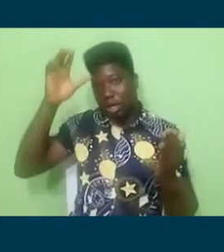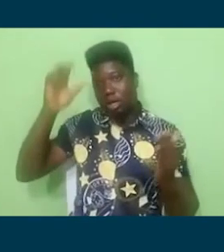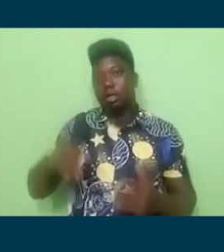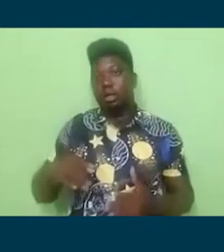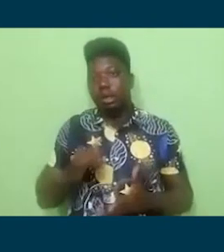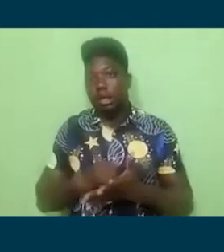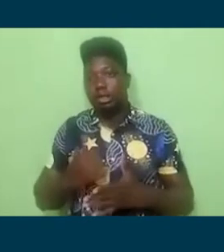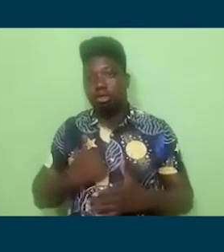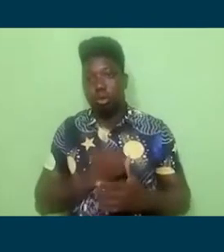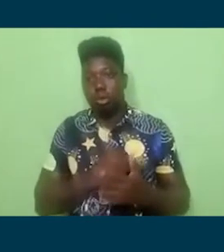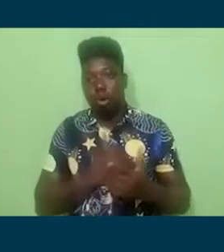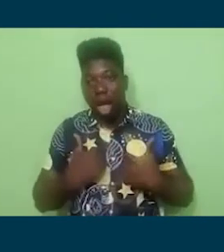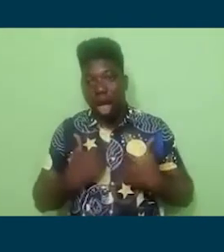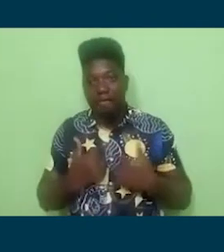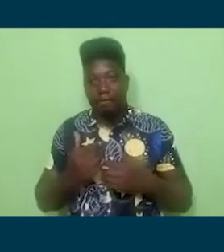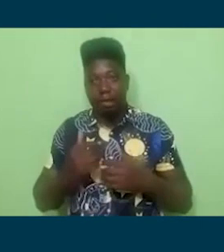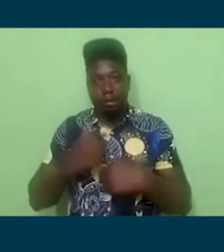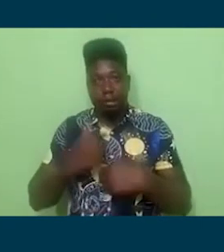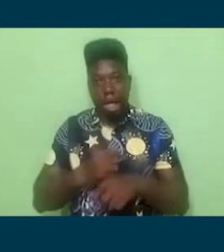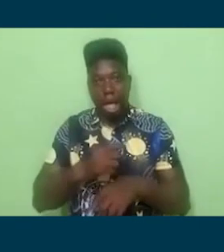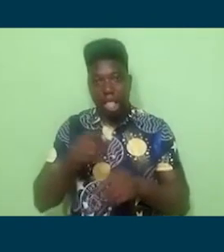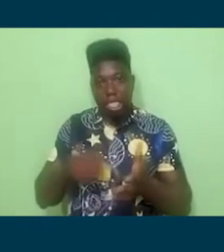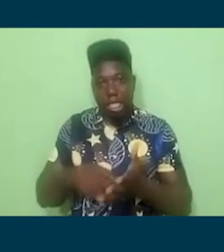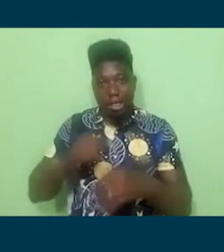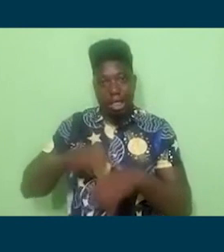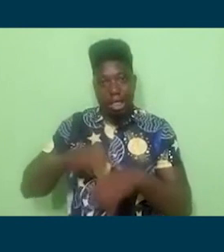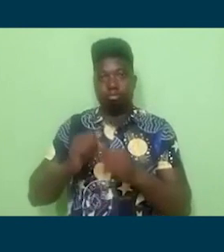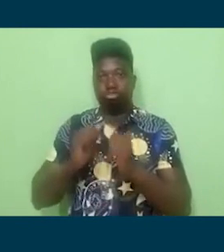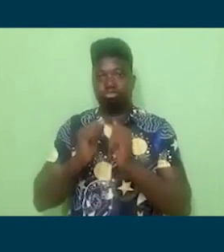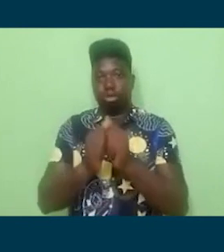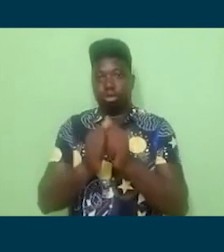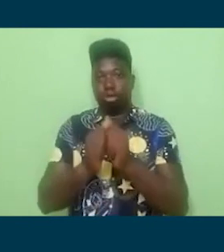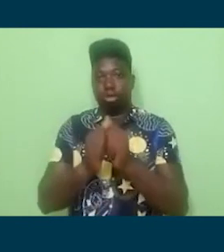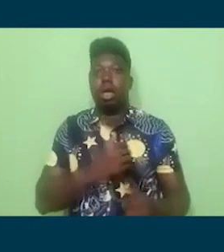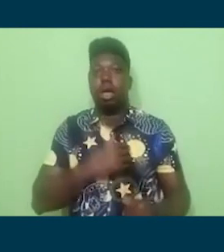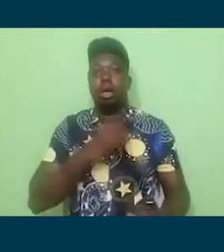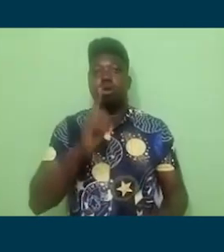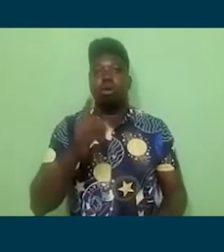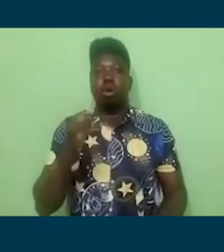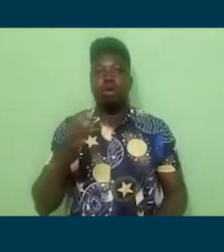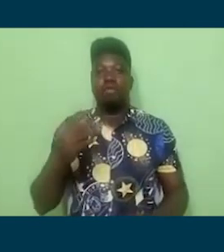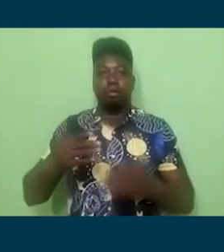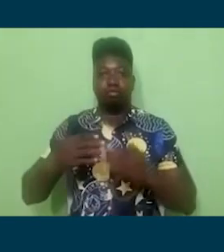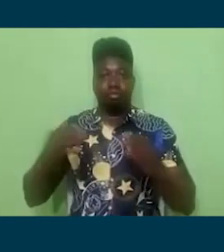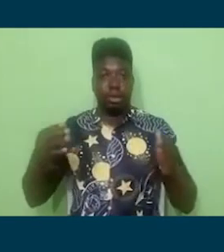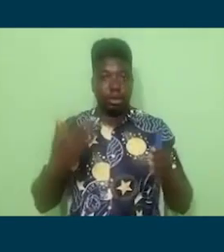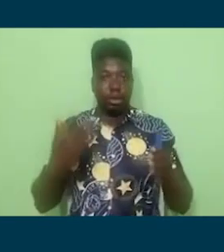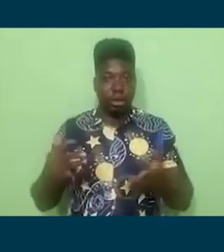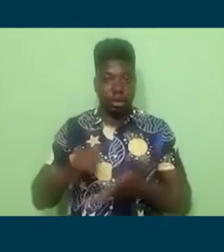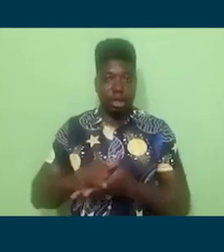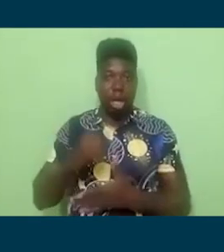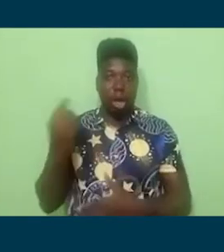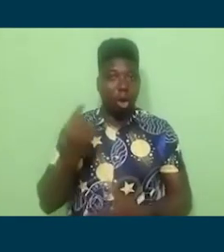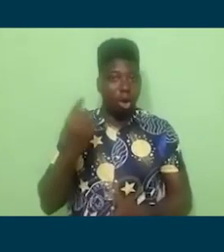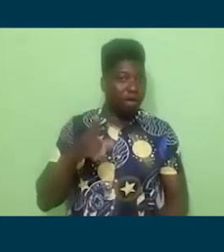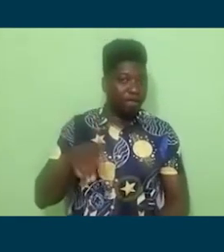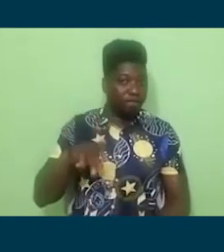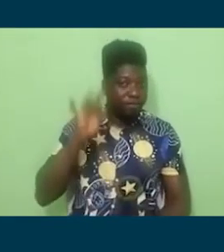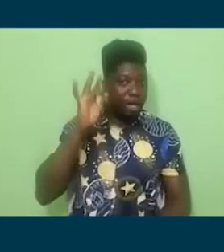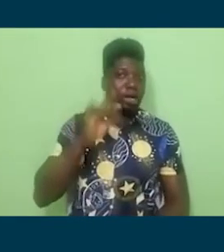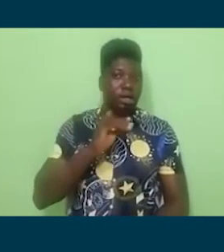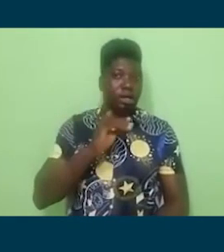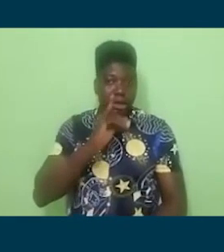space together. And so one of the big things that I always find is